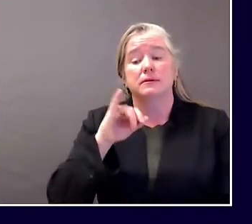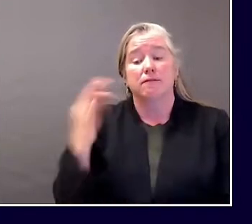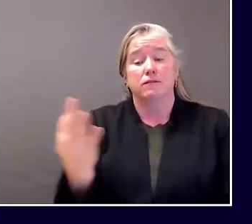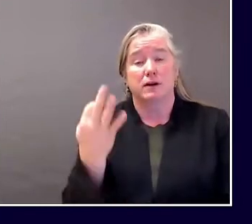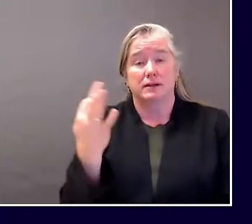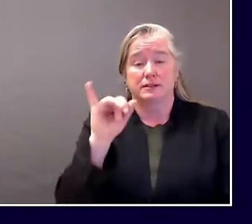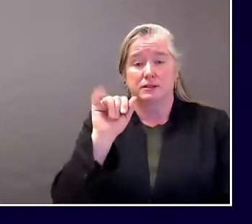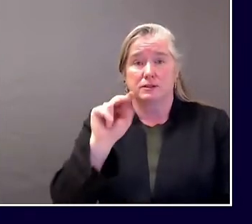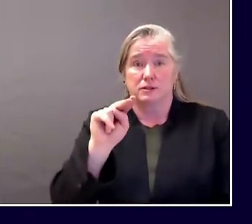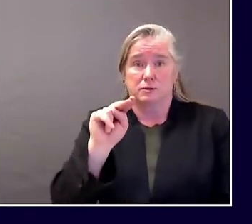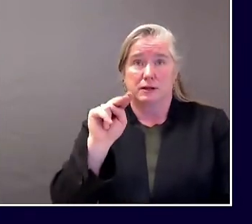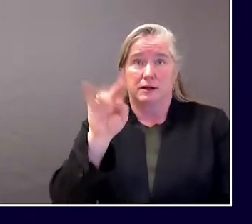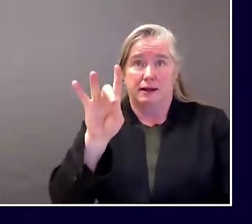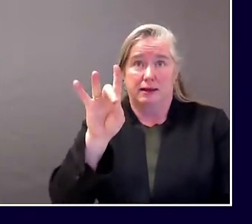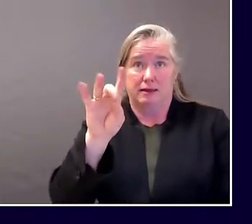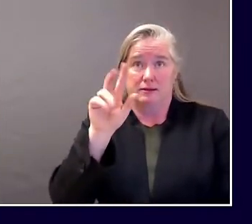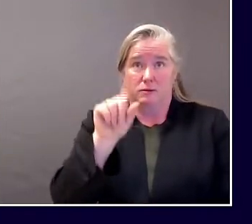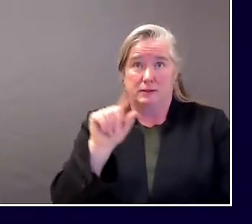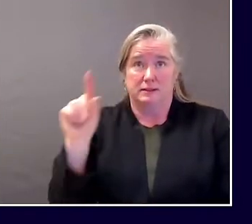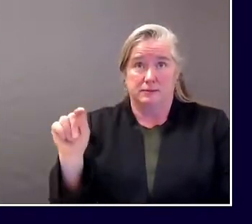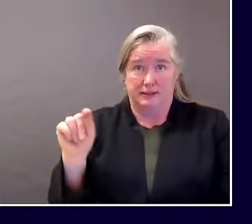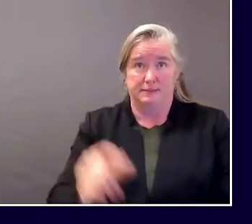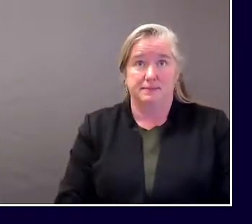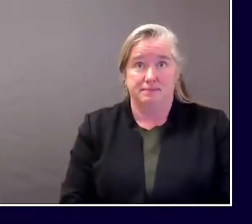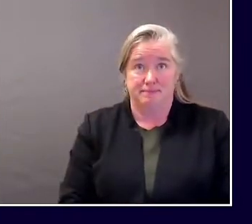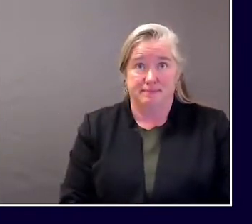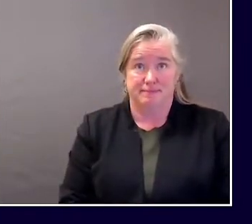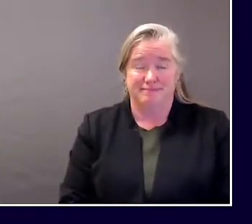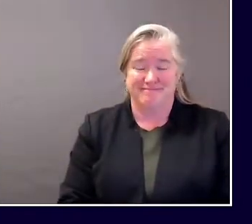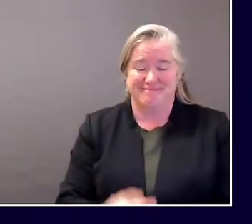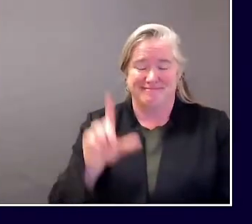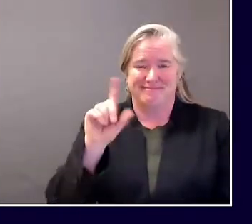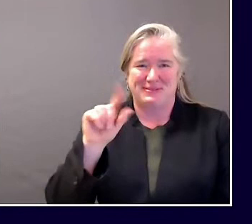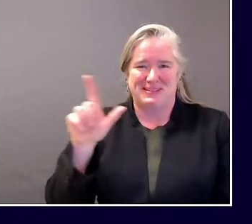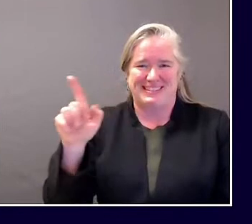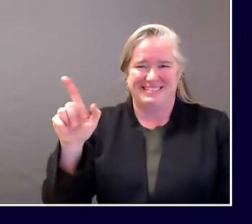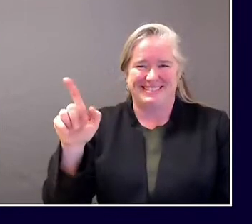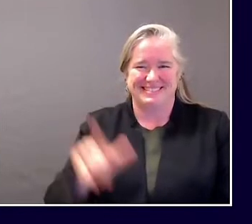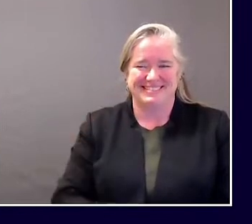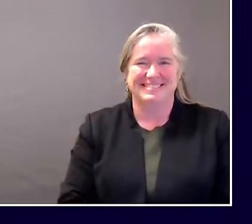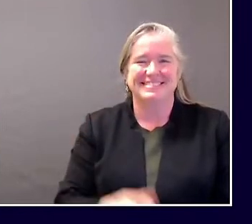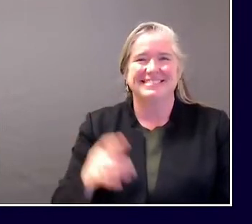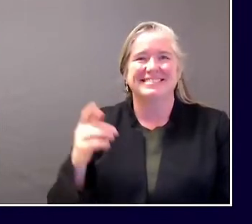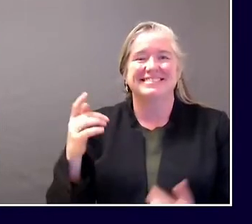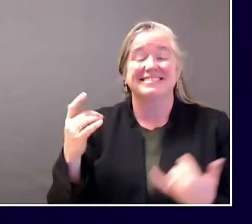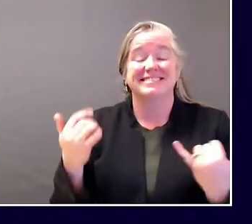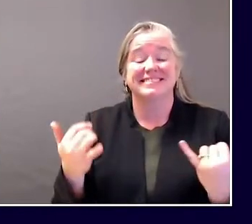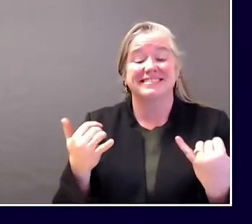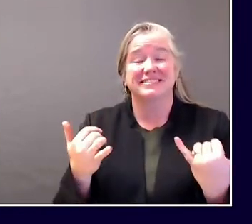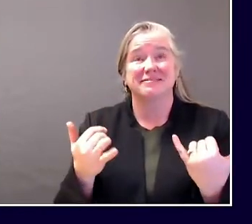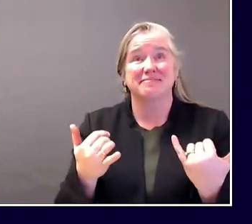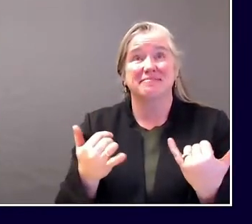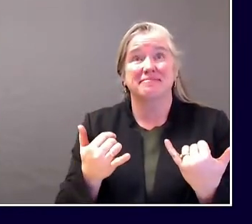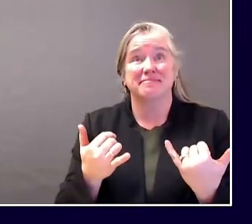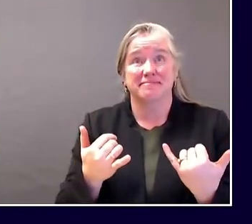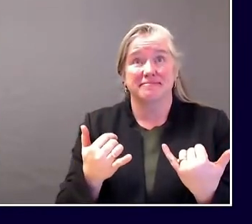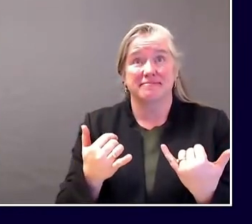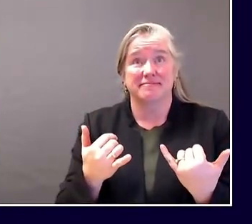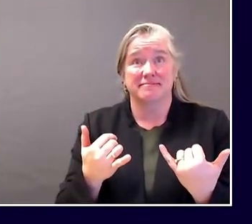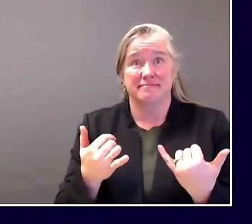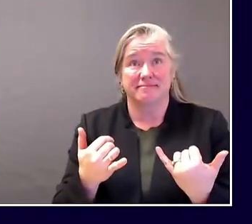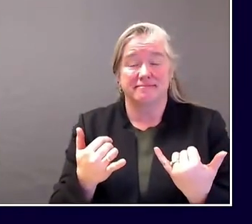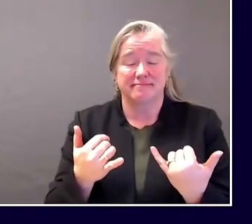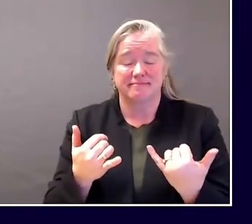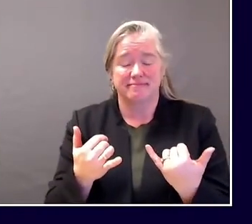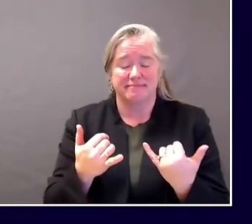Friday, January 8th, 2021. And I'd like to begin by talking about where we